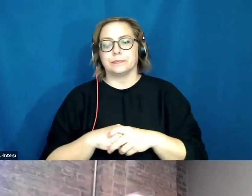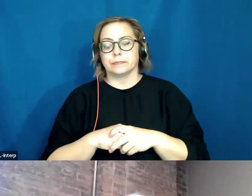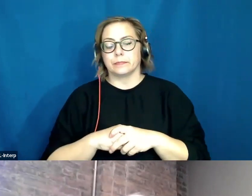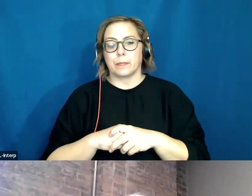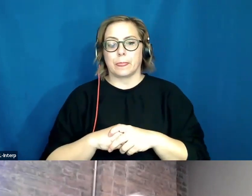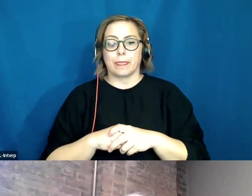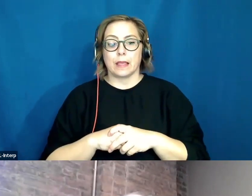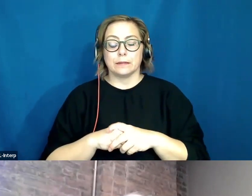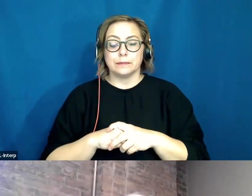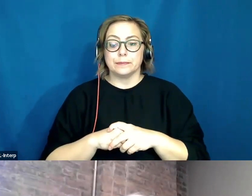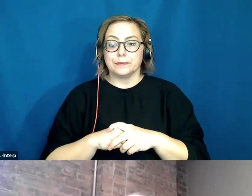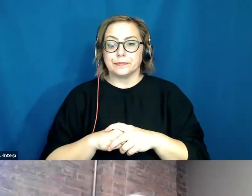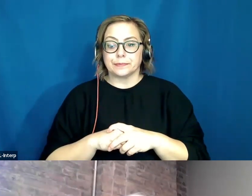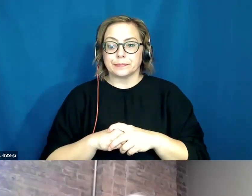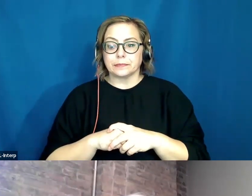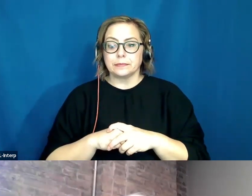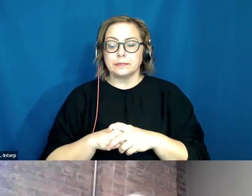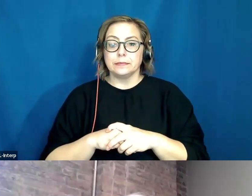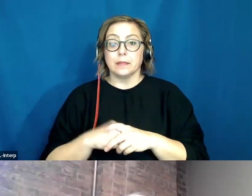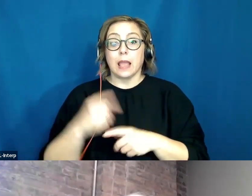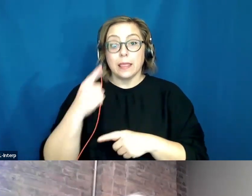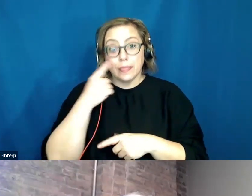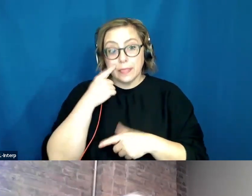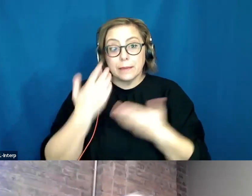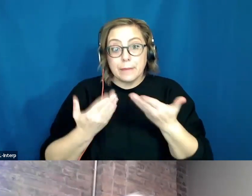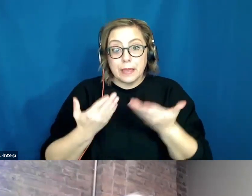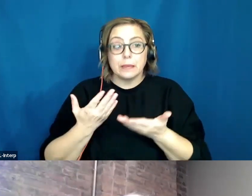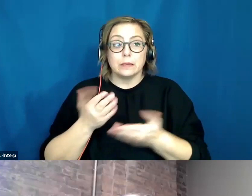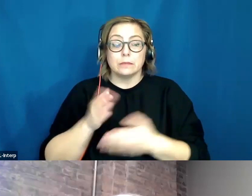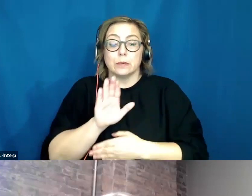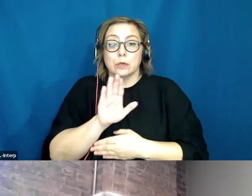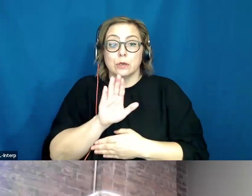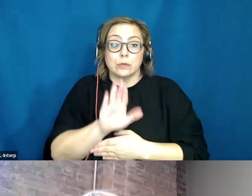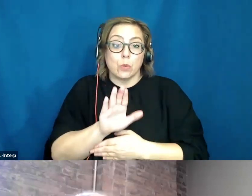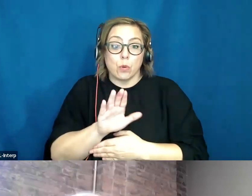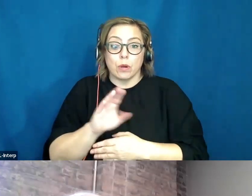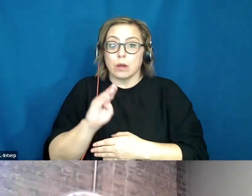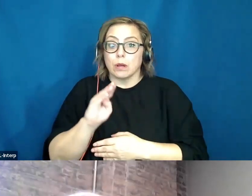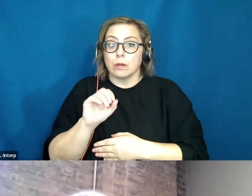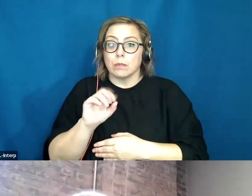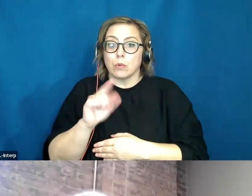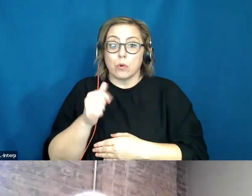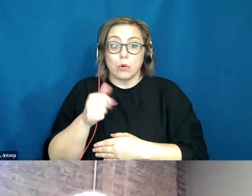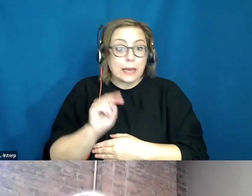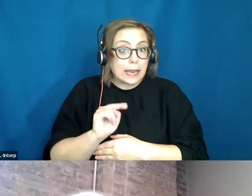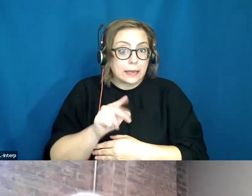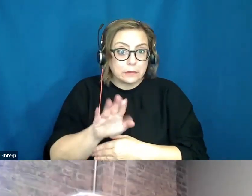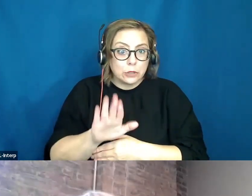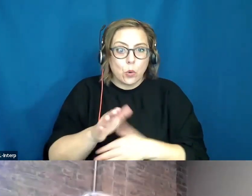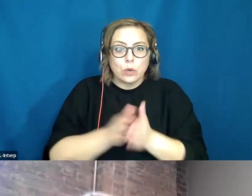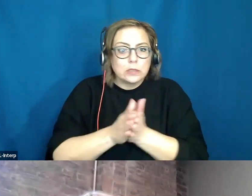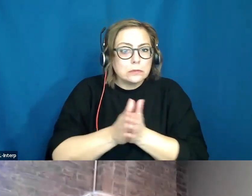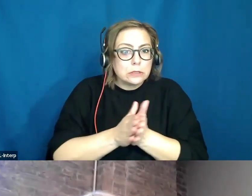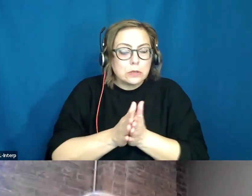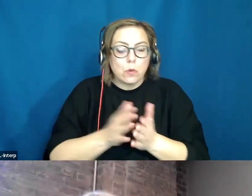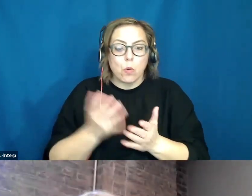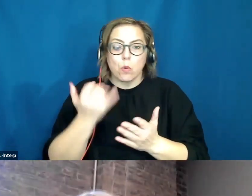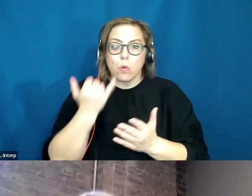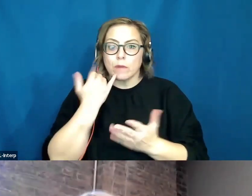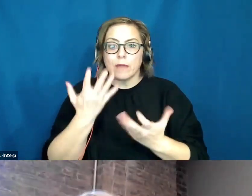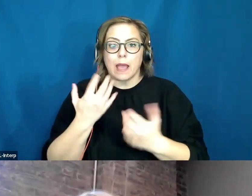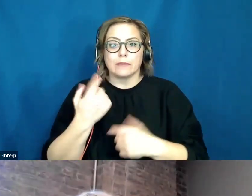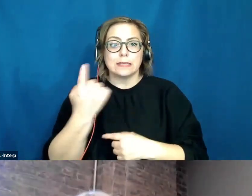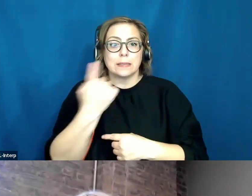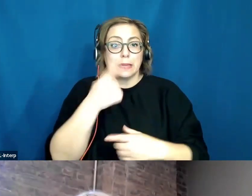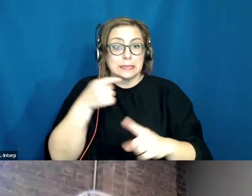maybe would be a good idea is to find out what your interest is, Morgan, or if there's something specific that you want to know about what we